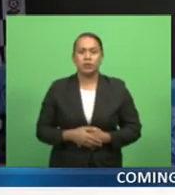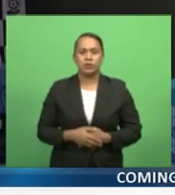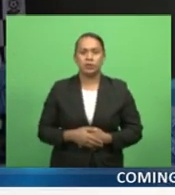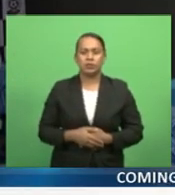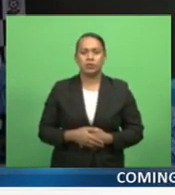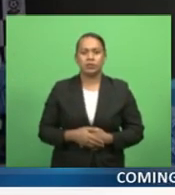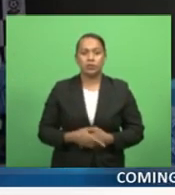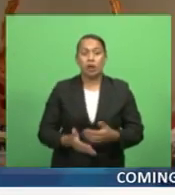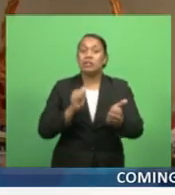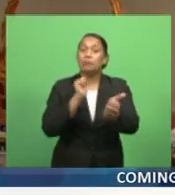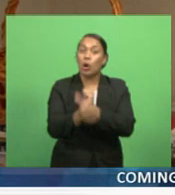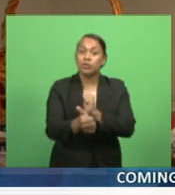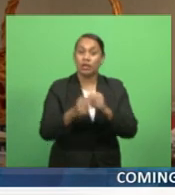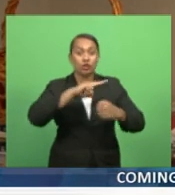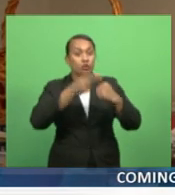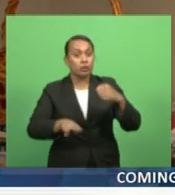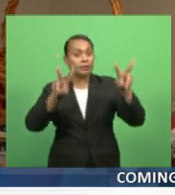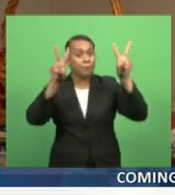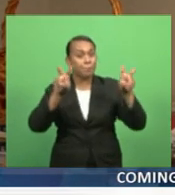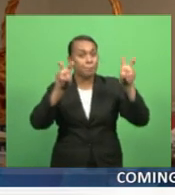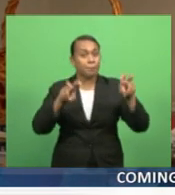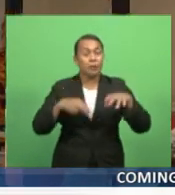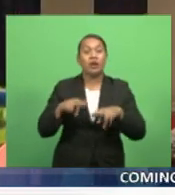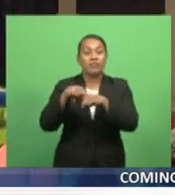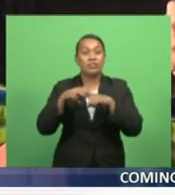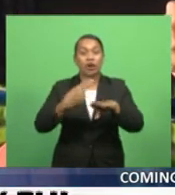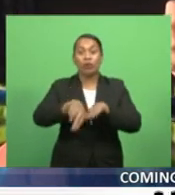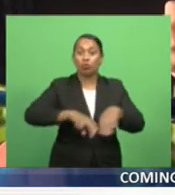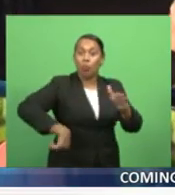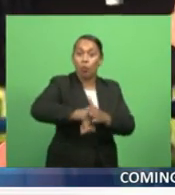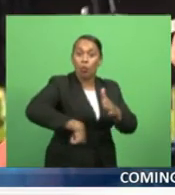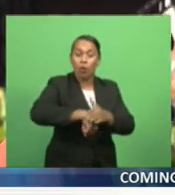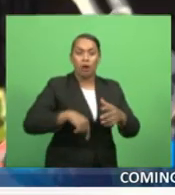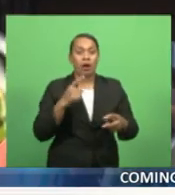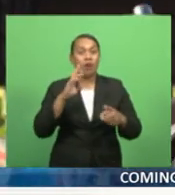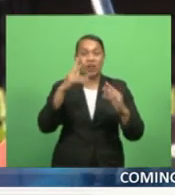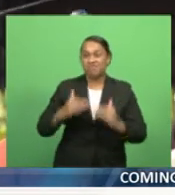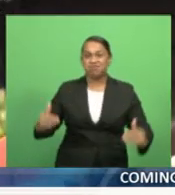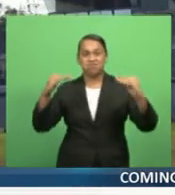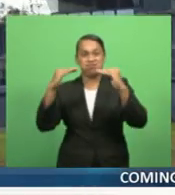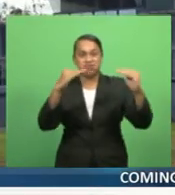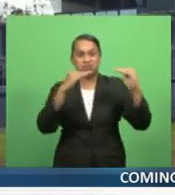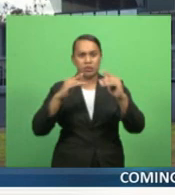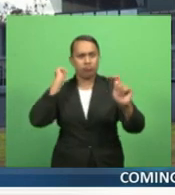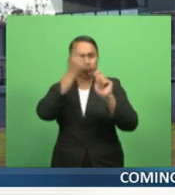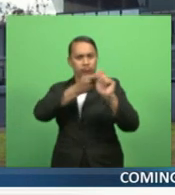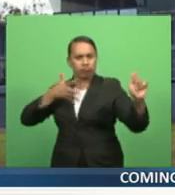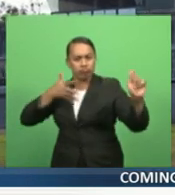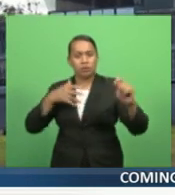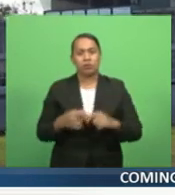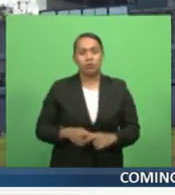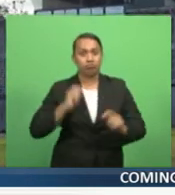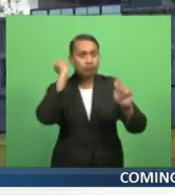In sports after the break, Fiji FA takes first step towards lifting standard of football. And archery seeks permission to